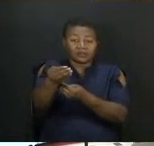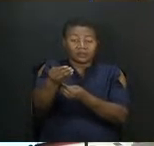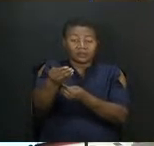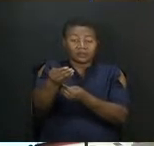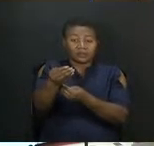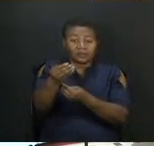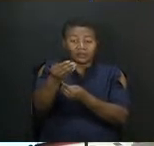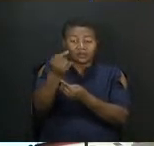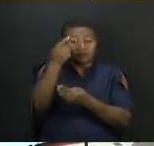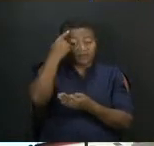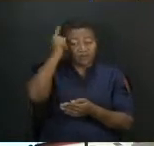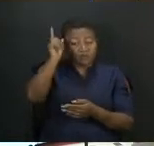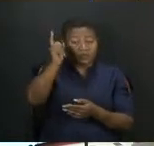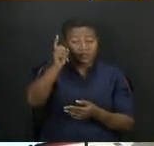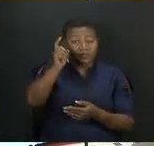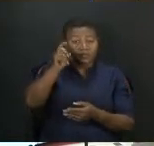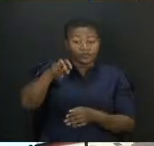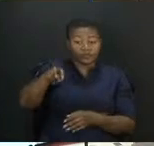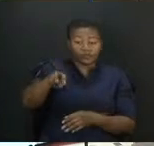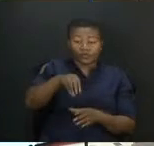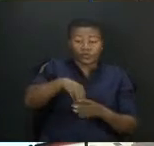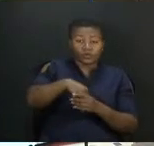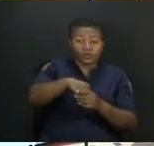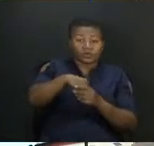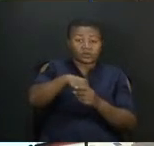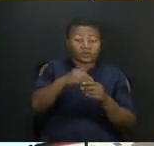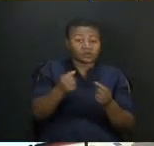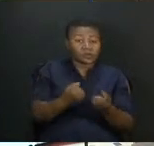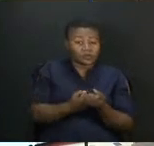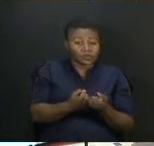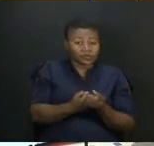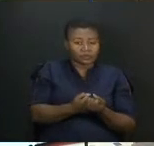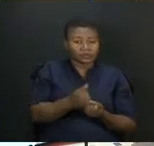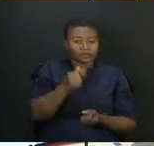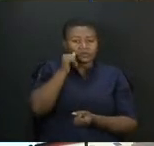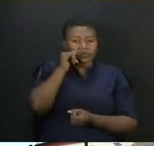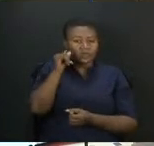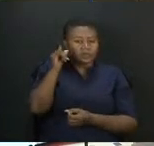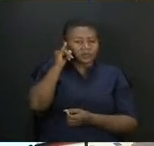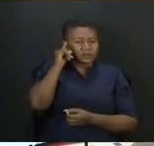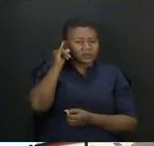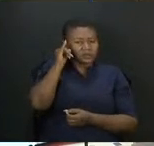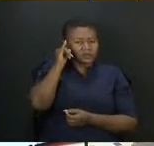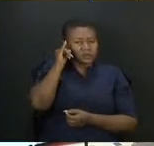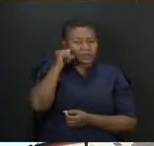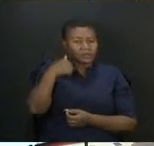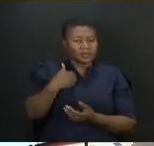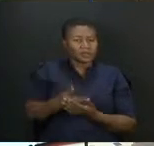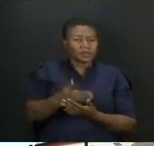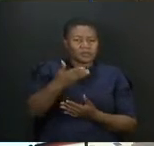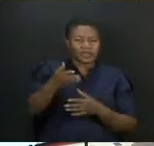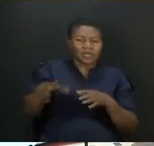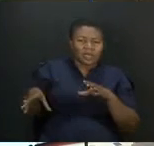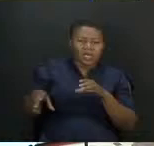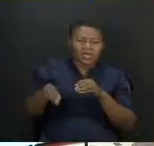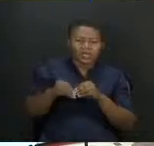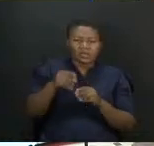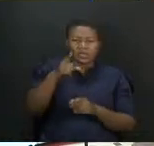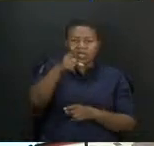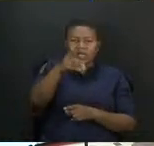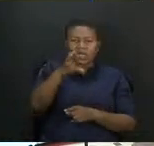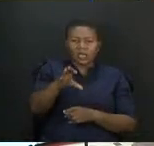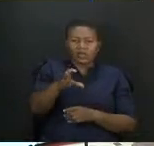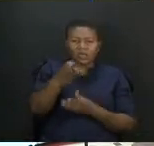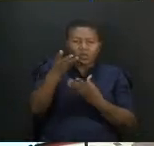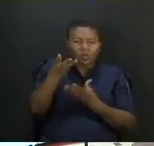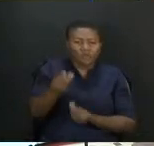Speaker, yesterday I had to buy additional 100 mattresses for them,